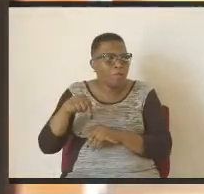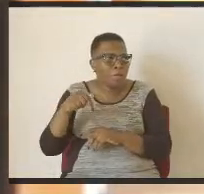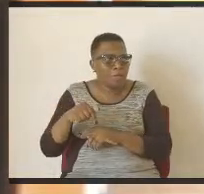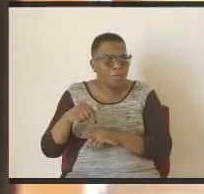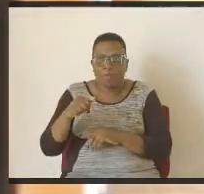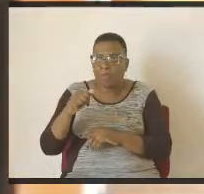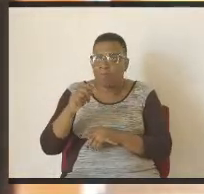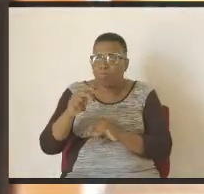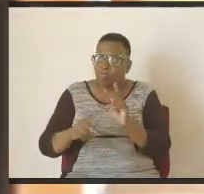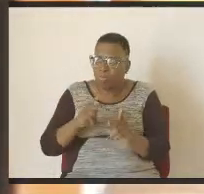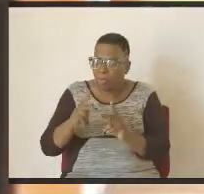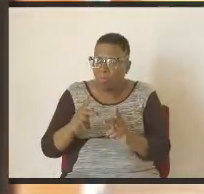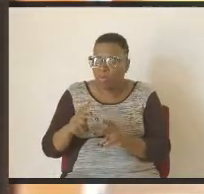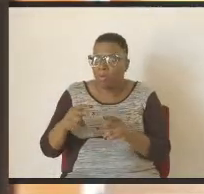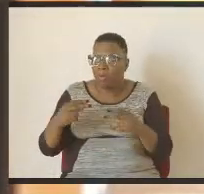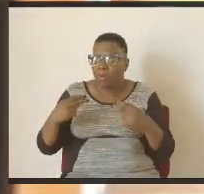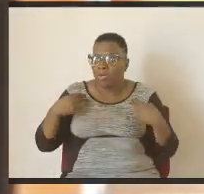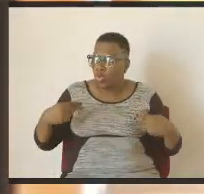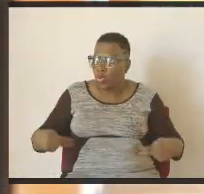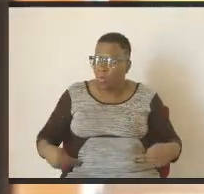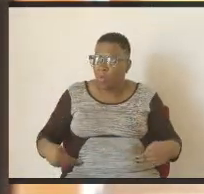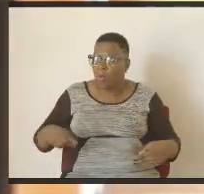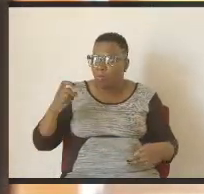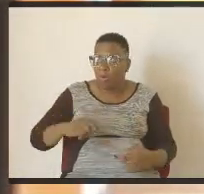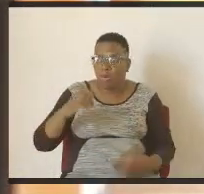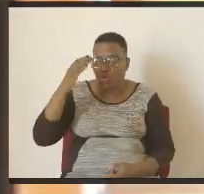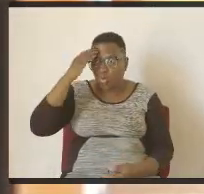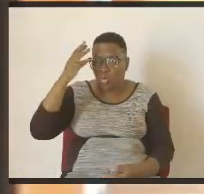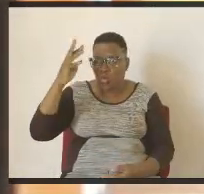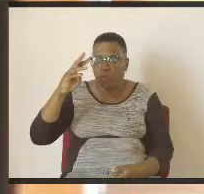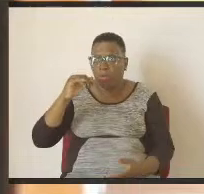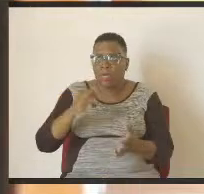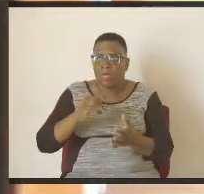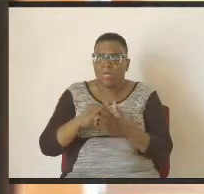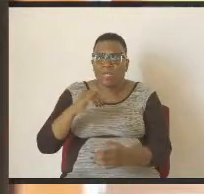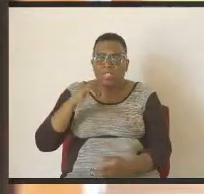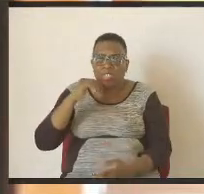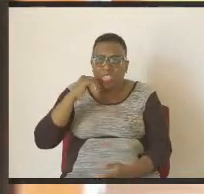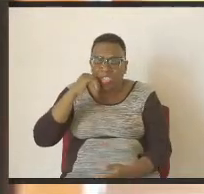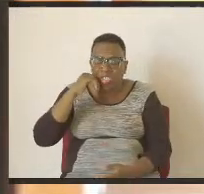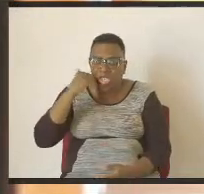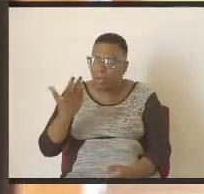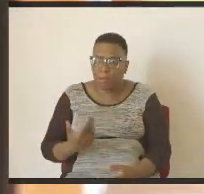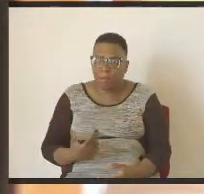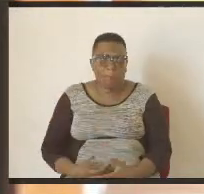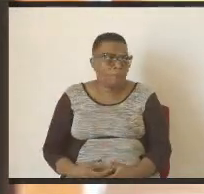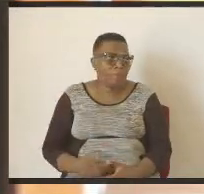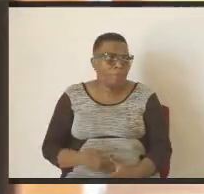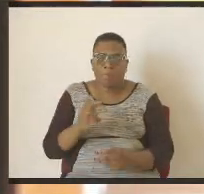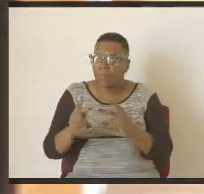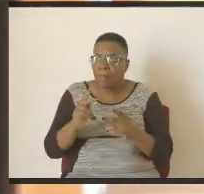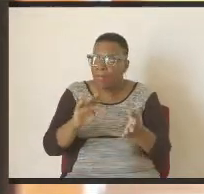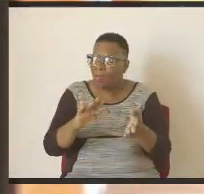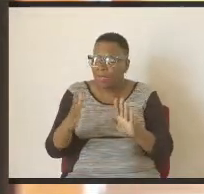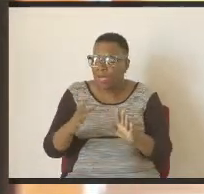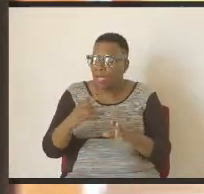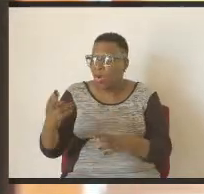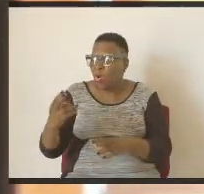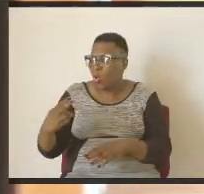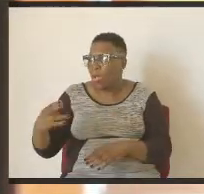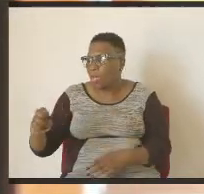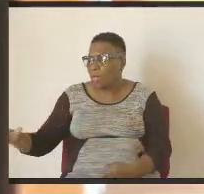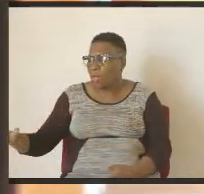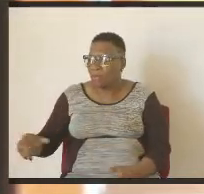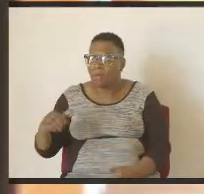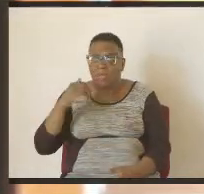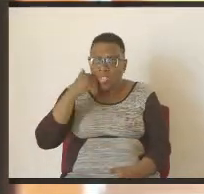mankind should know him. And it's a shame that people die and go to hell. Yes.